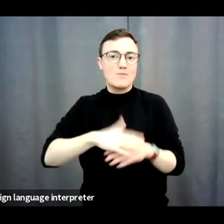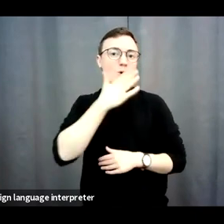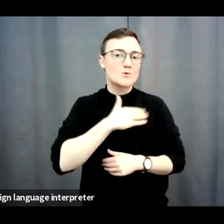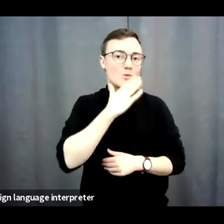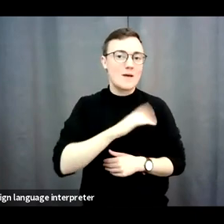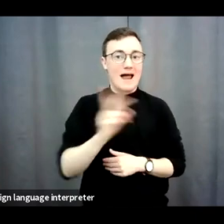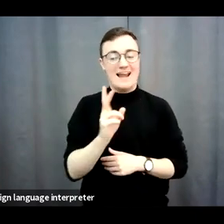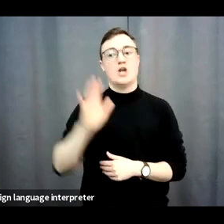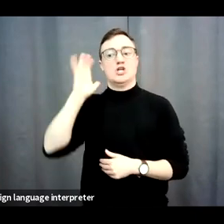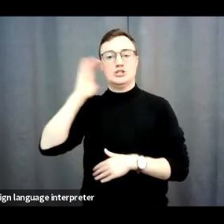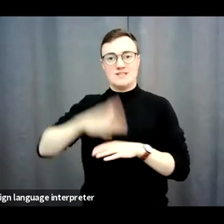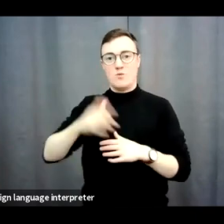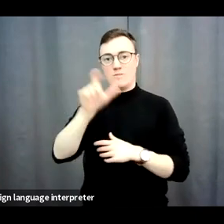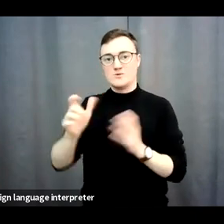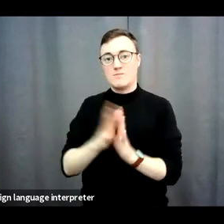disabilities mean.